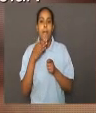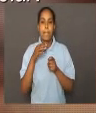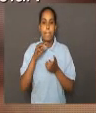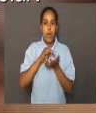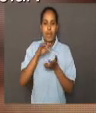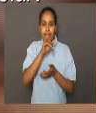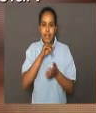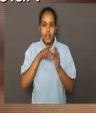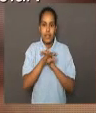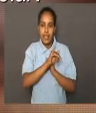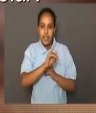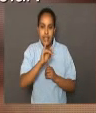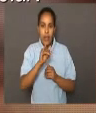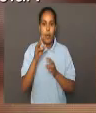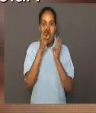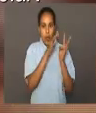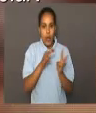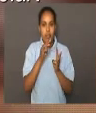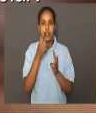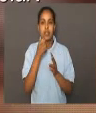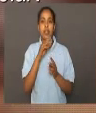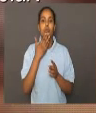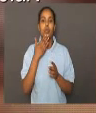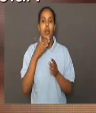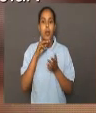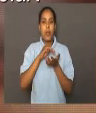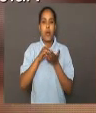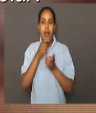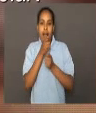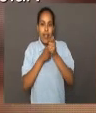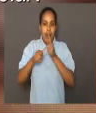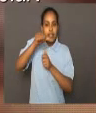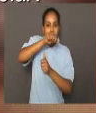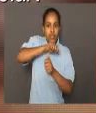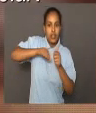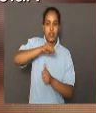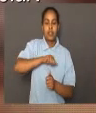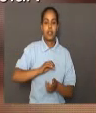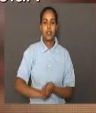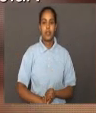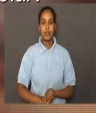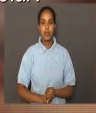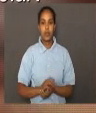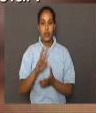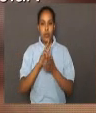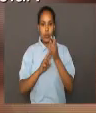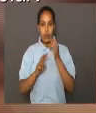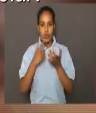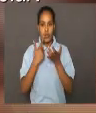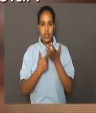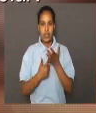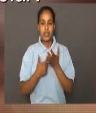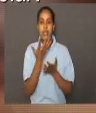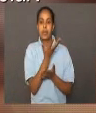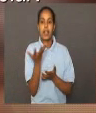molecules in the same way that the sugar molecules attract each other. Both